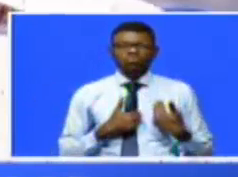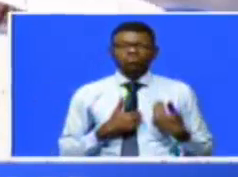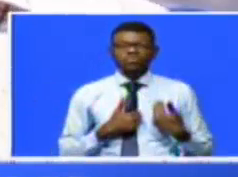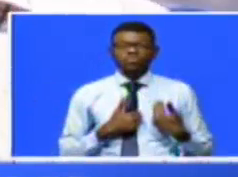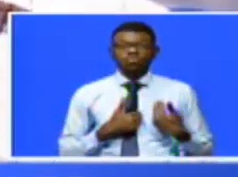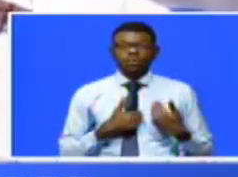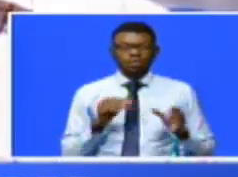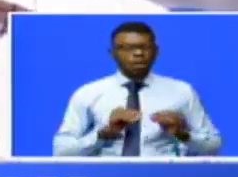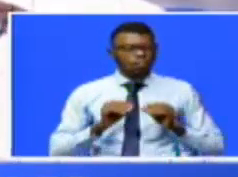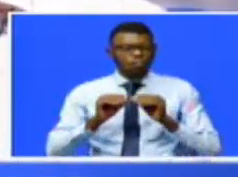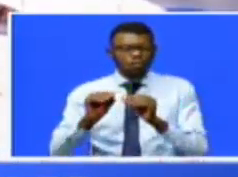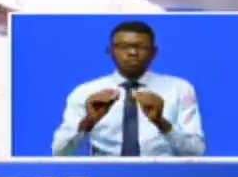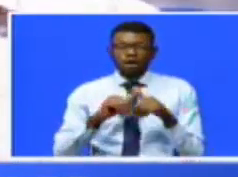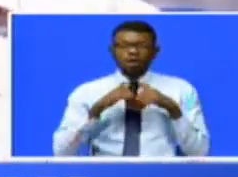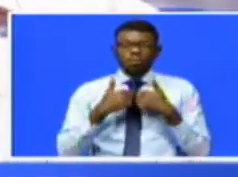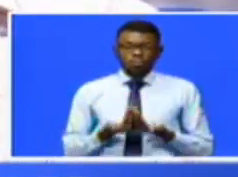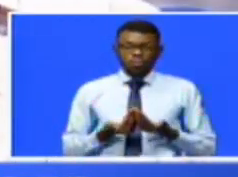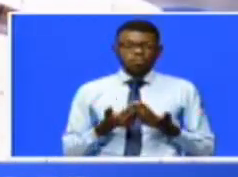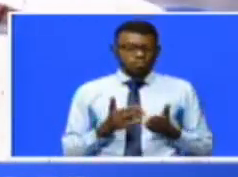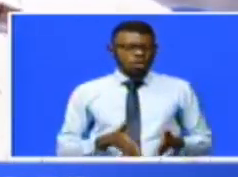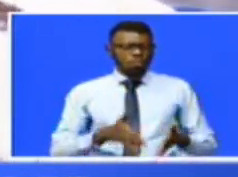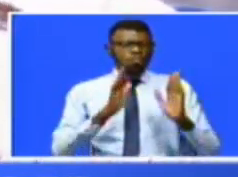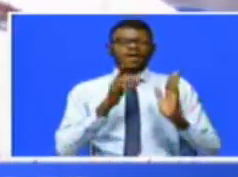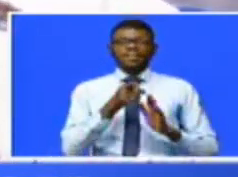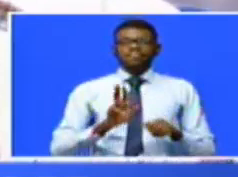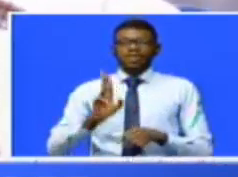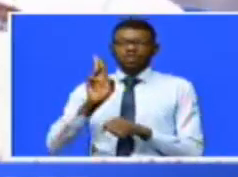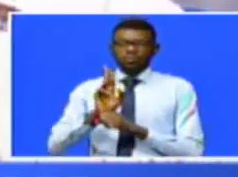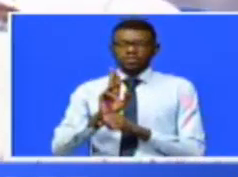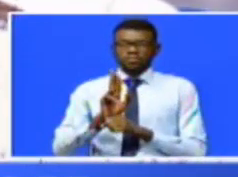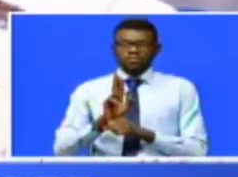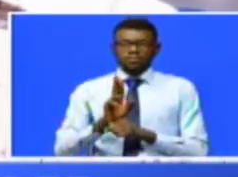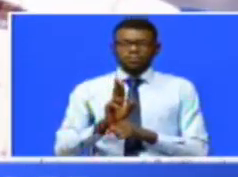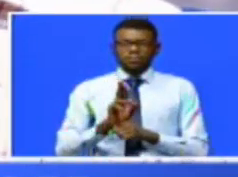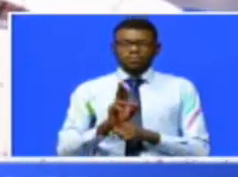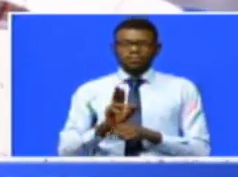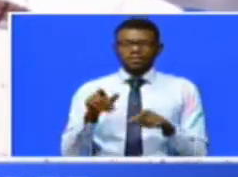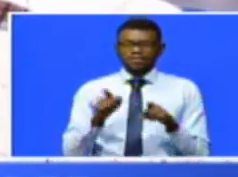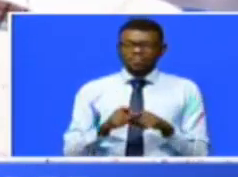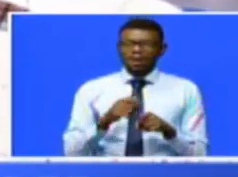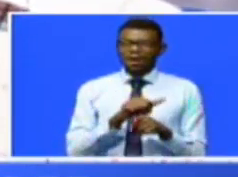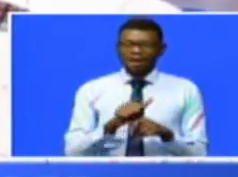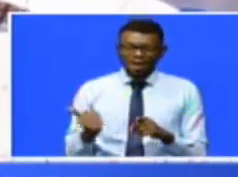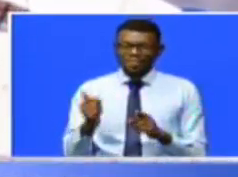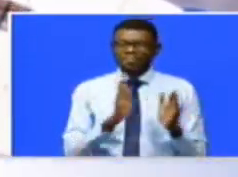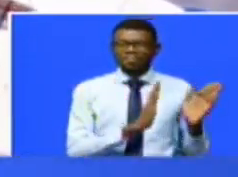moving is to use the existing formula and then have this other arrangement